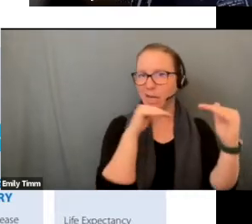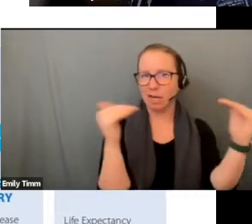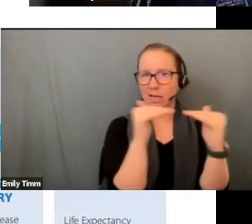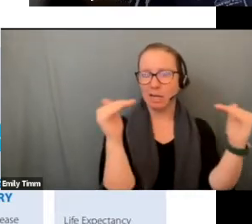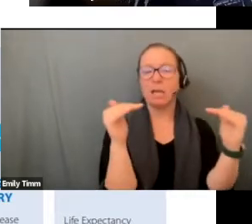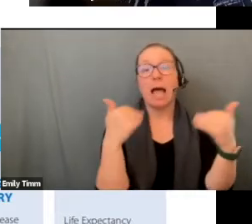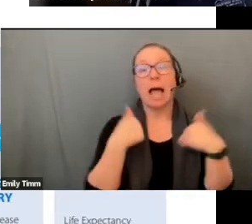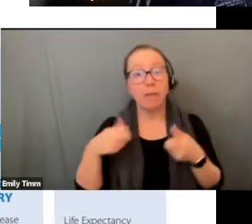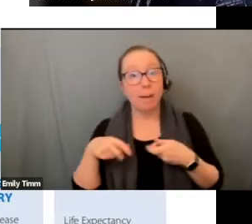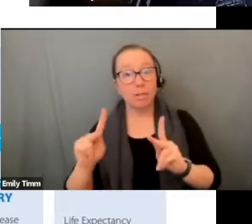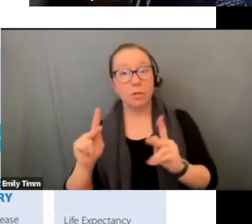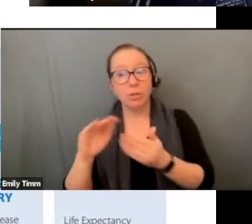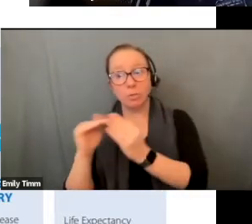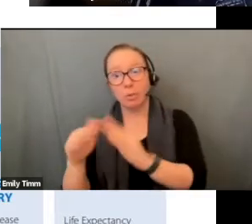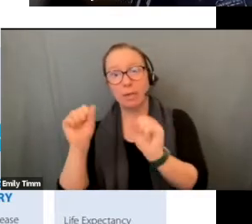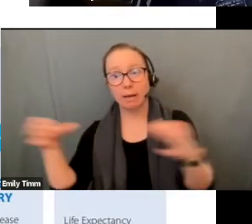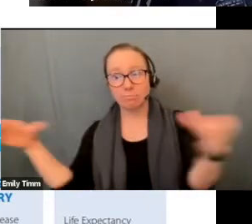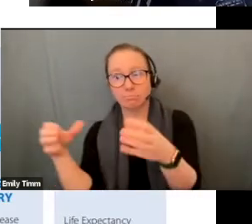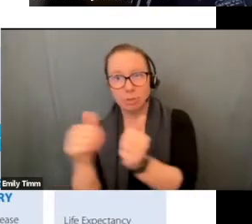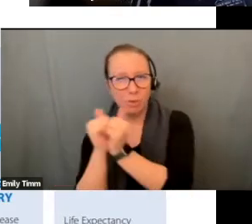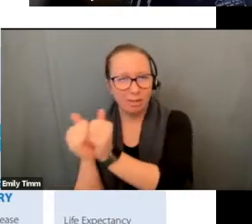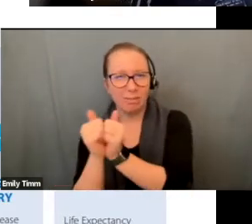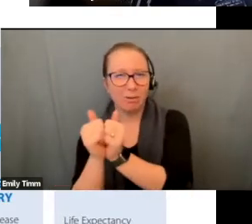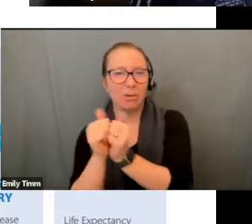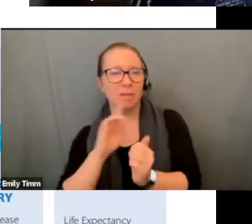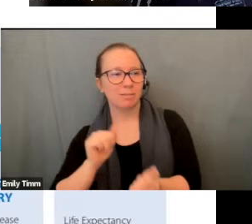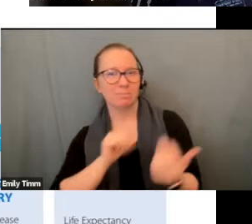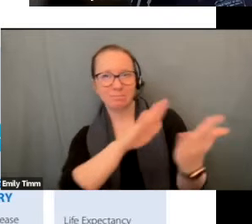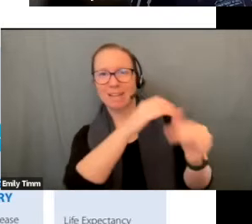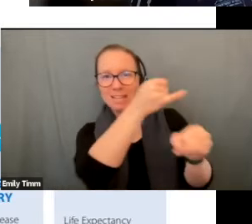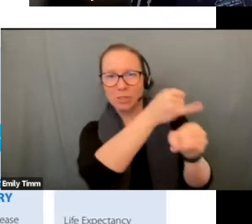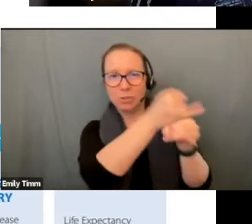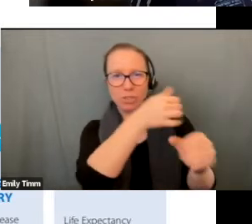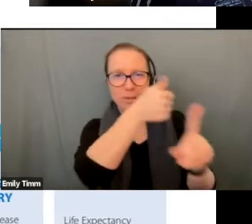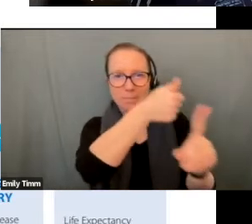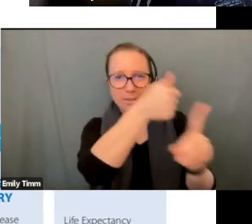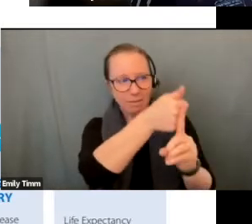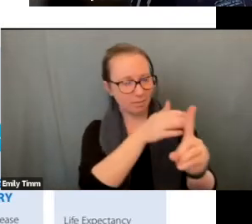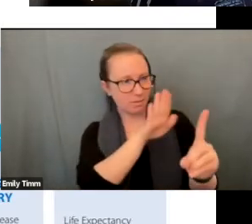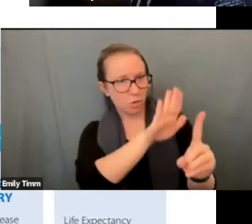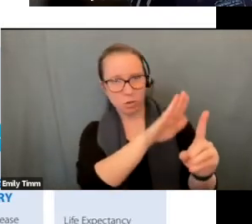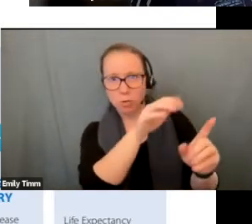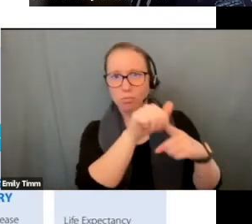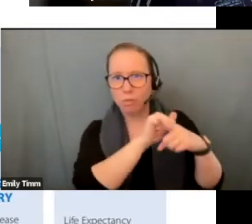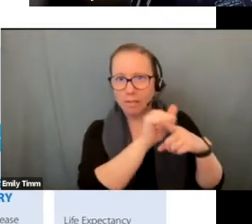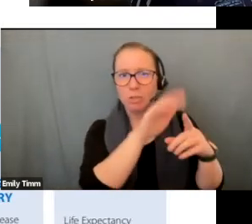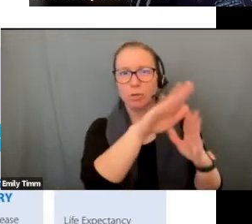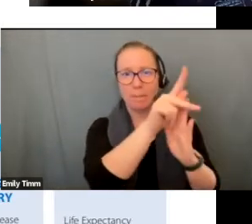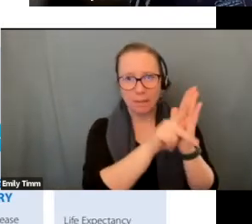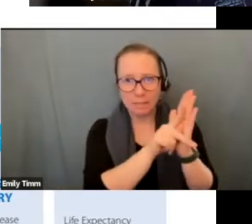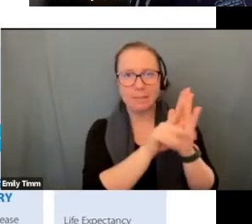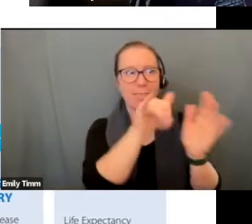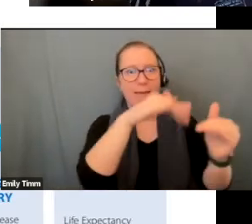to bring the community together to address the institutions themselves and the practices that are happening at an institutional